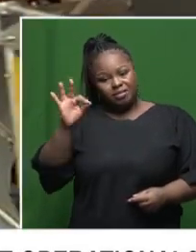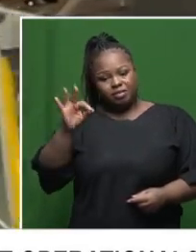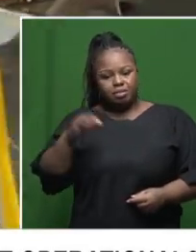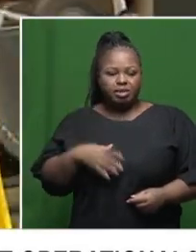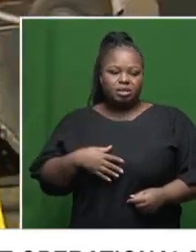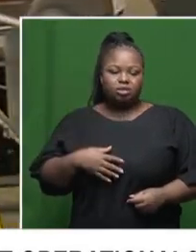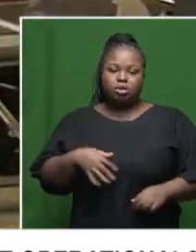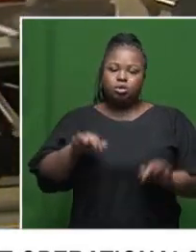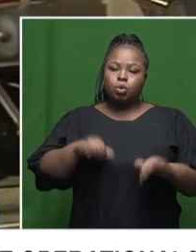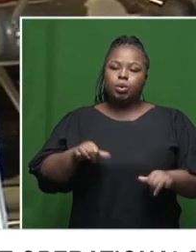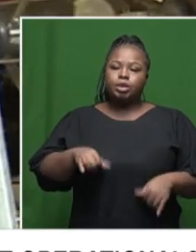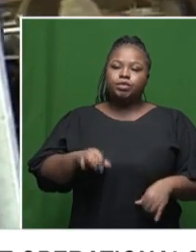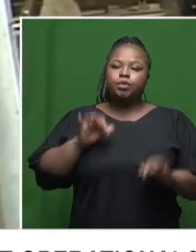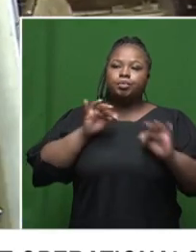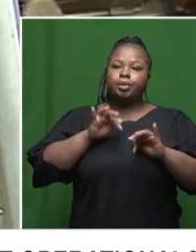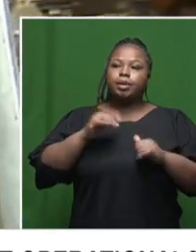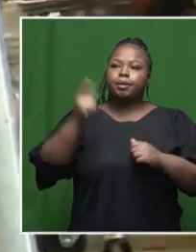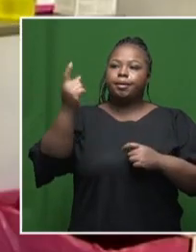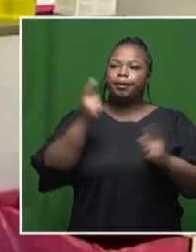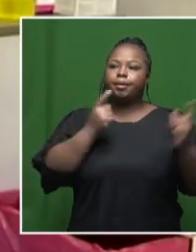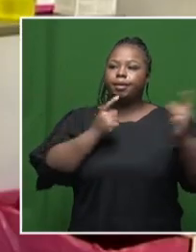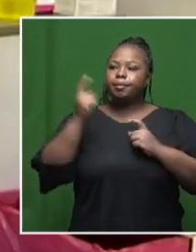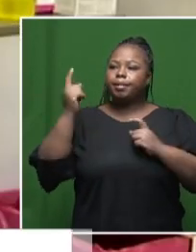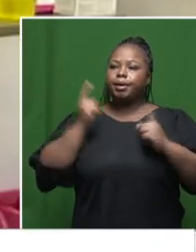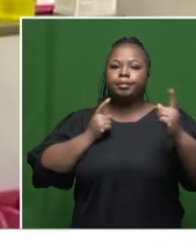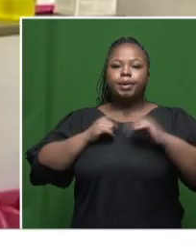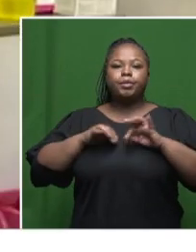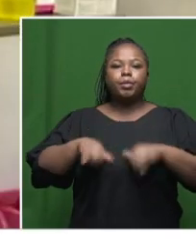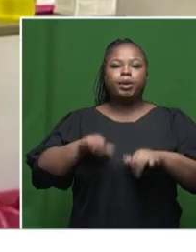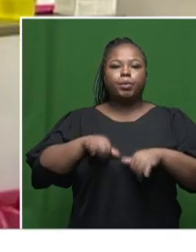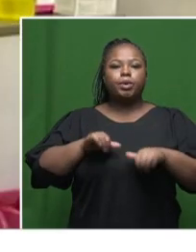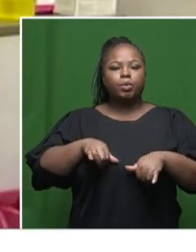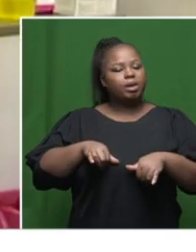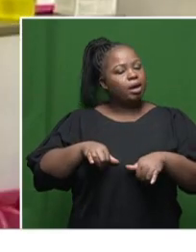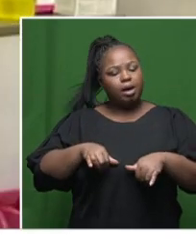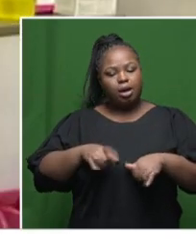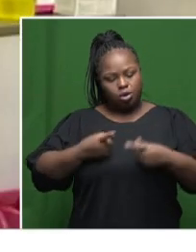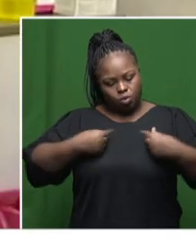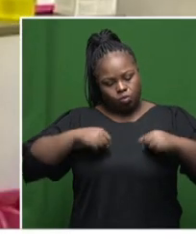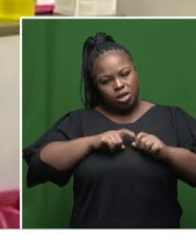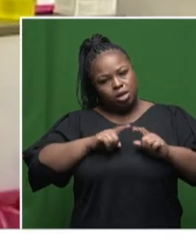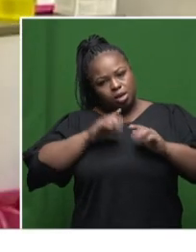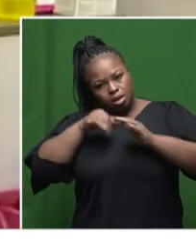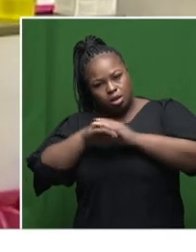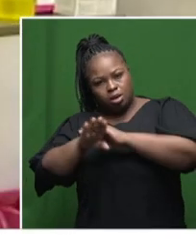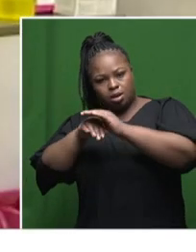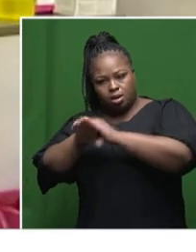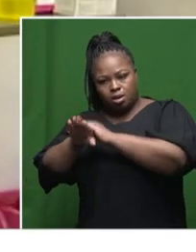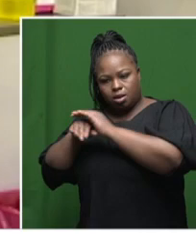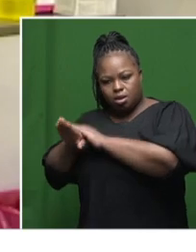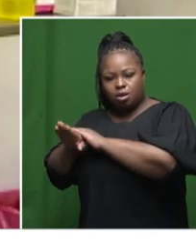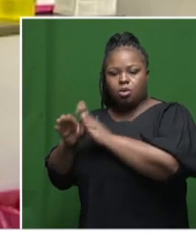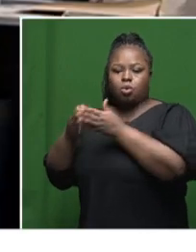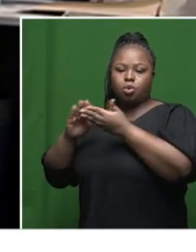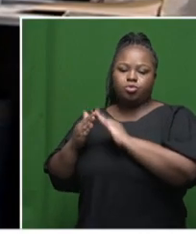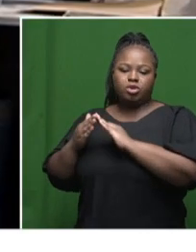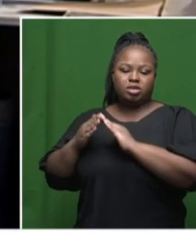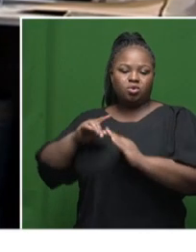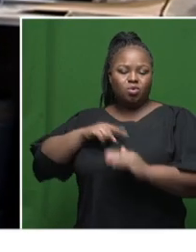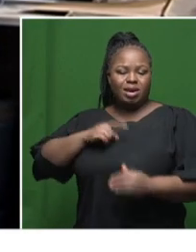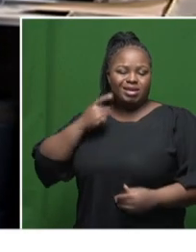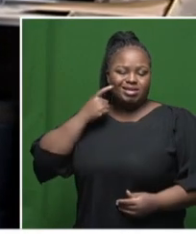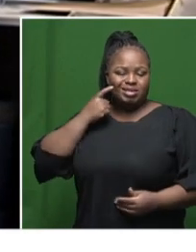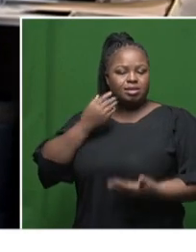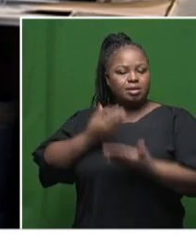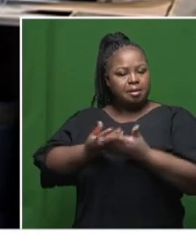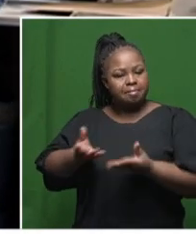to come to our vaccination sites, but we're also taking the vaccine closer to the people, so that in order to make sure that it's more convenient for people to get their